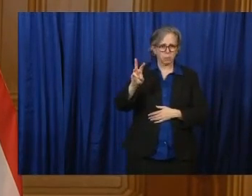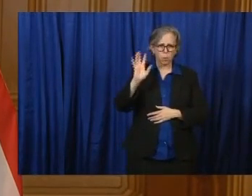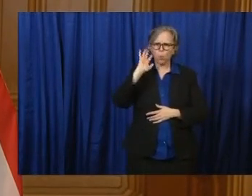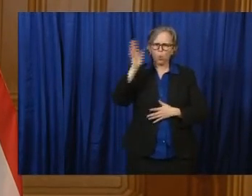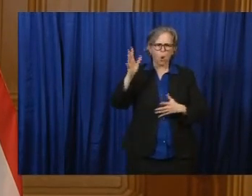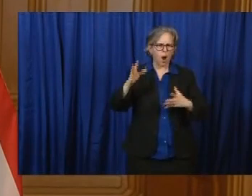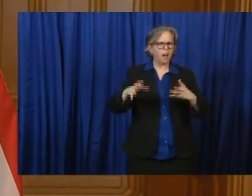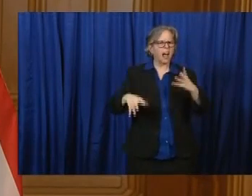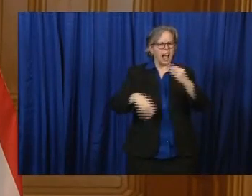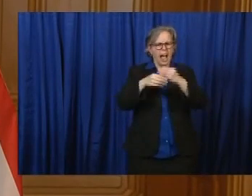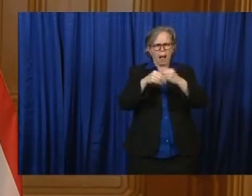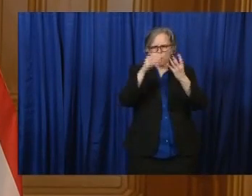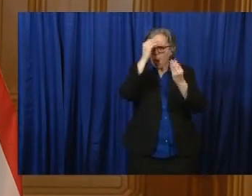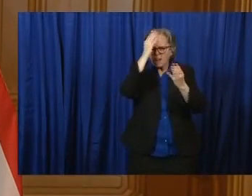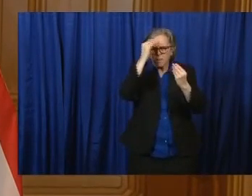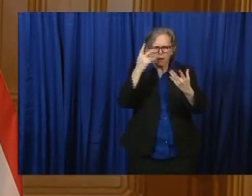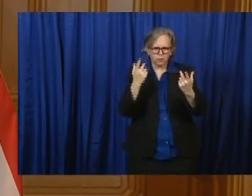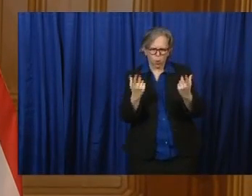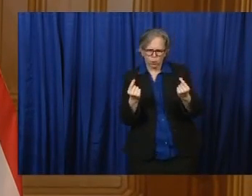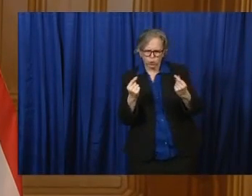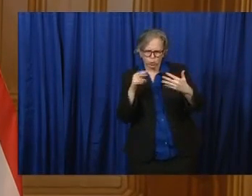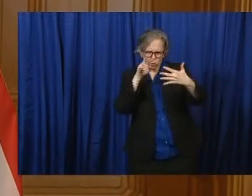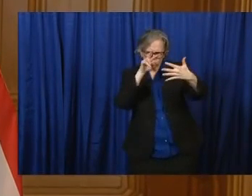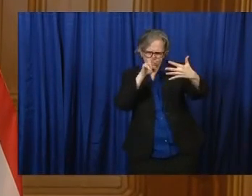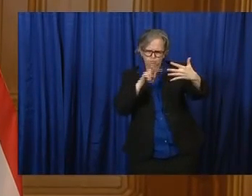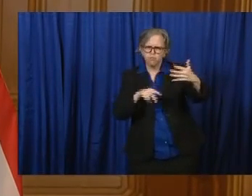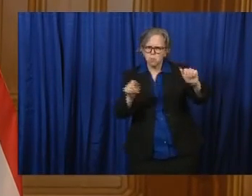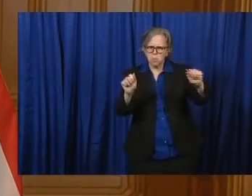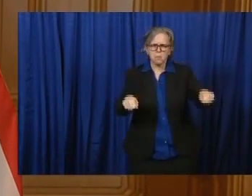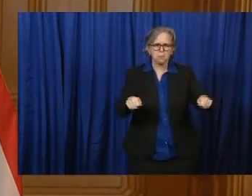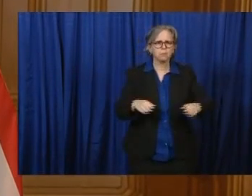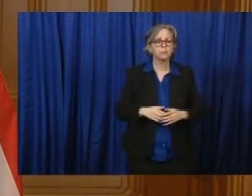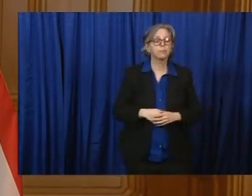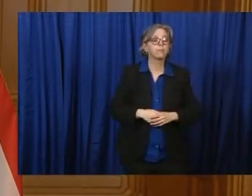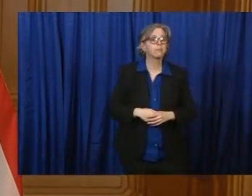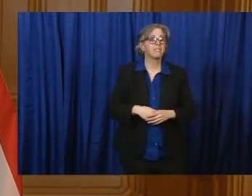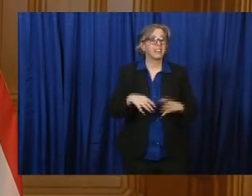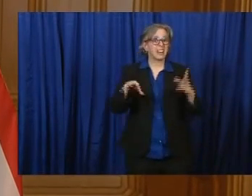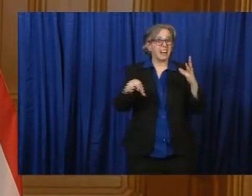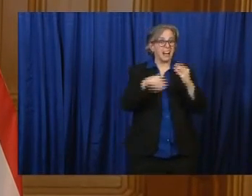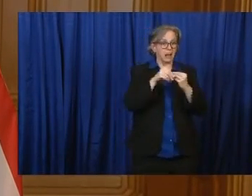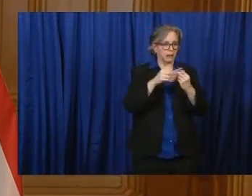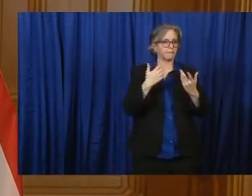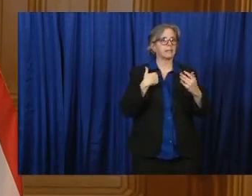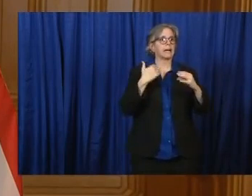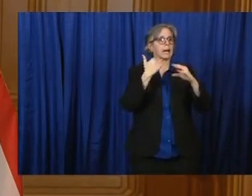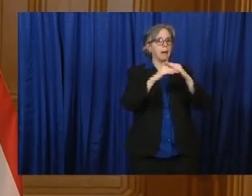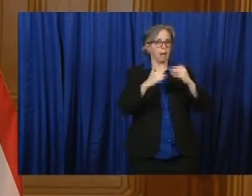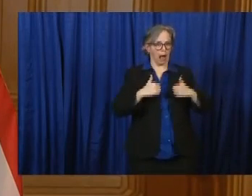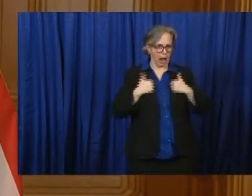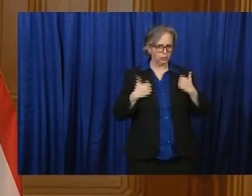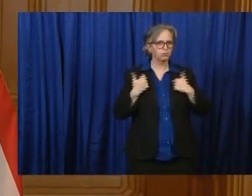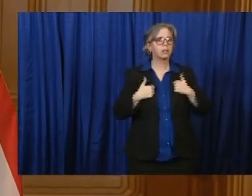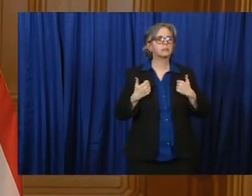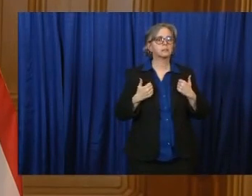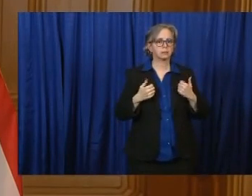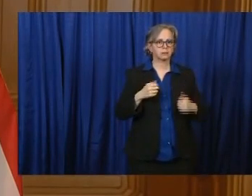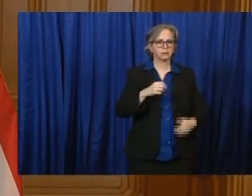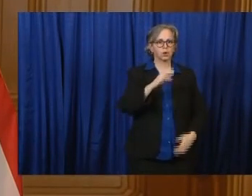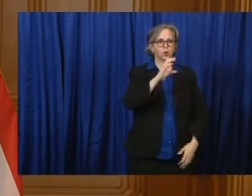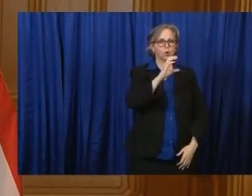Ohio Department of Mental Health and Addiction Services has created an email address, and that is, and I'll read it,